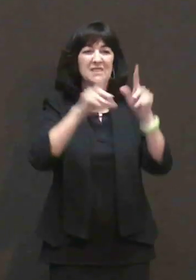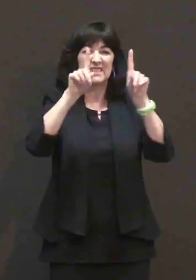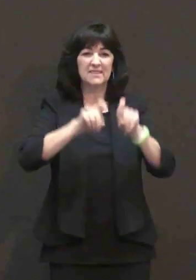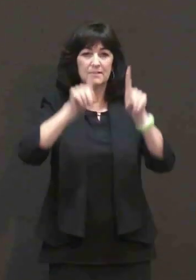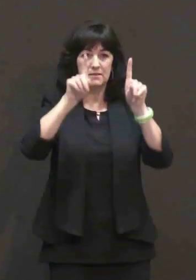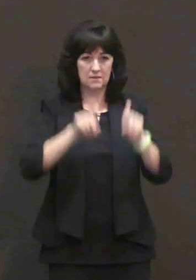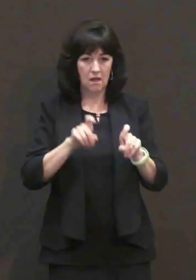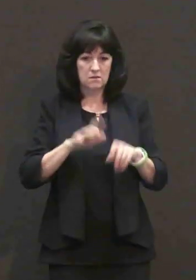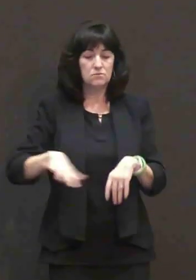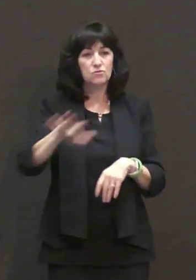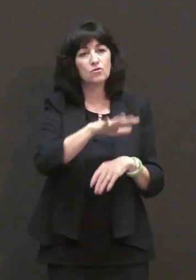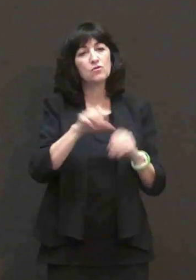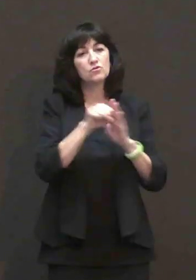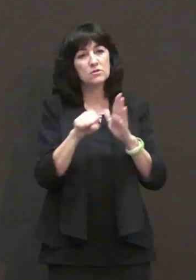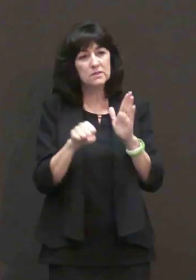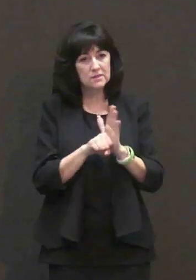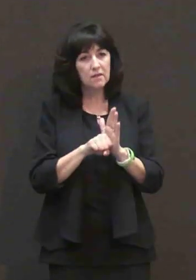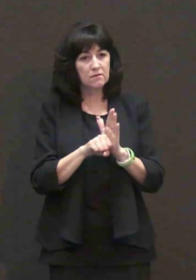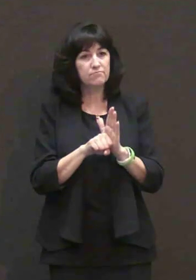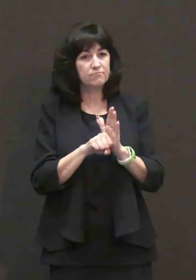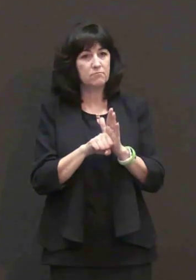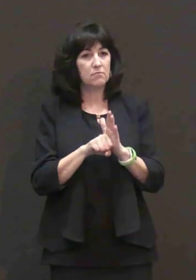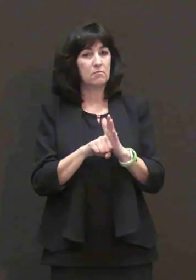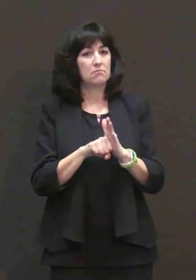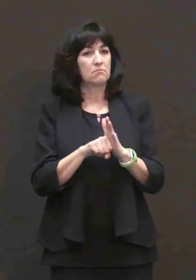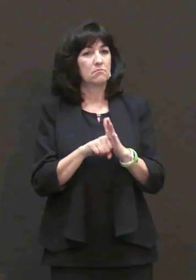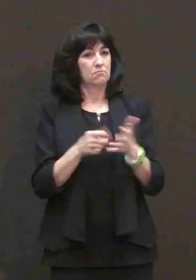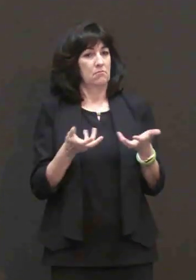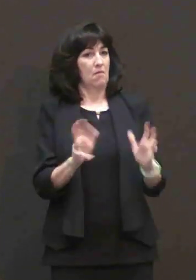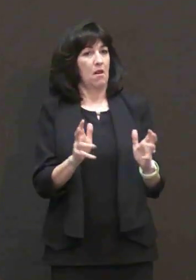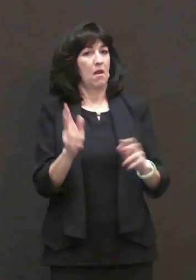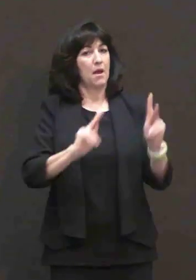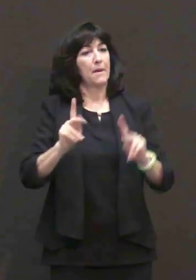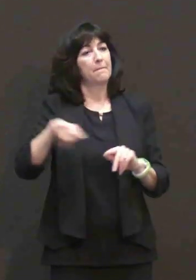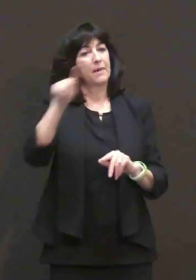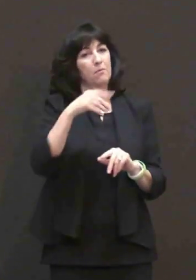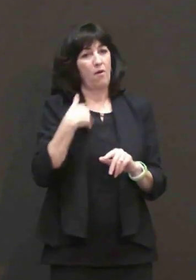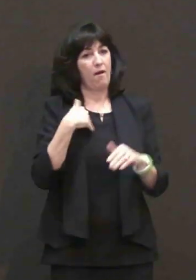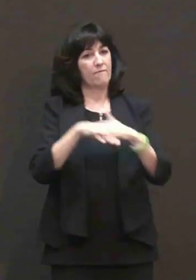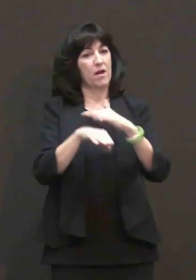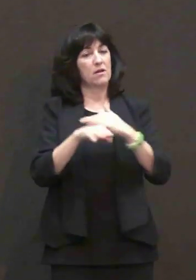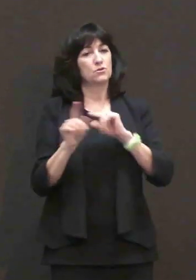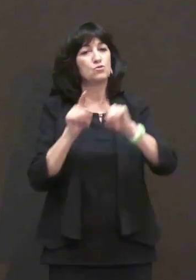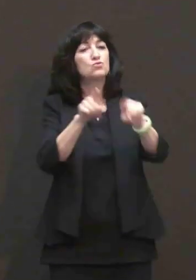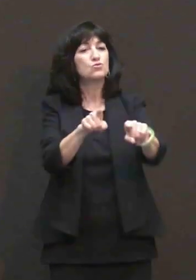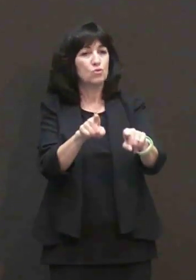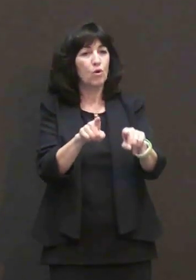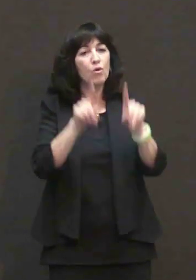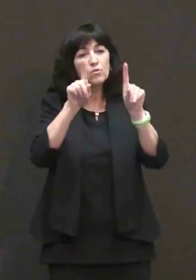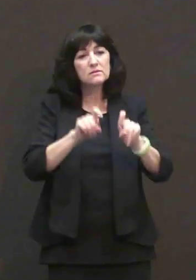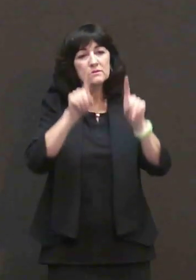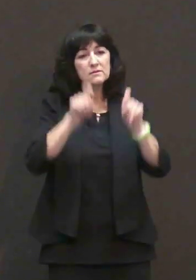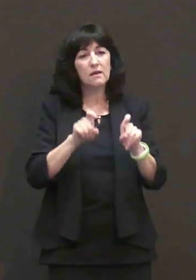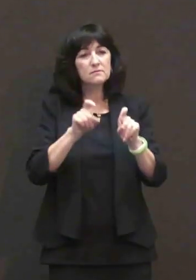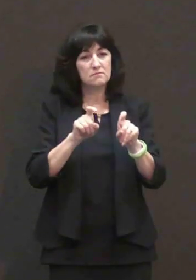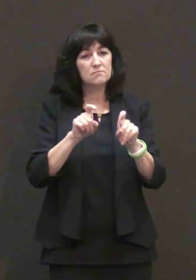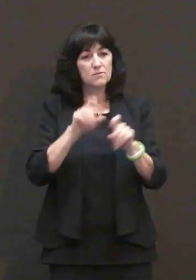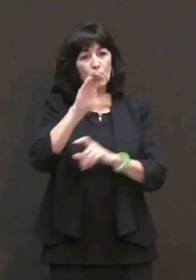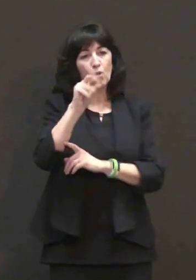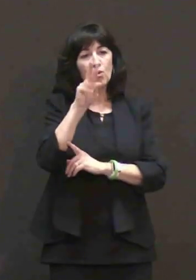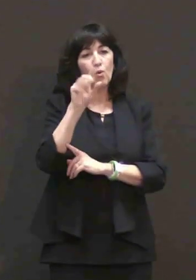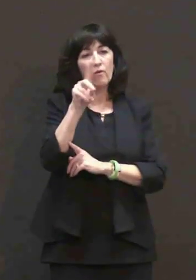allowed many individuals across the state to have access to COVID-19 testing. At this point,